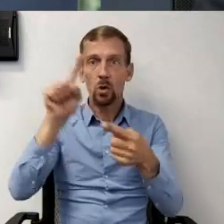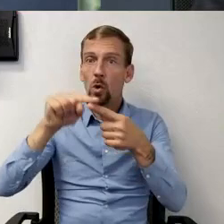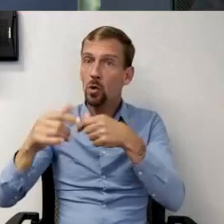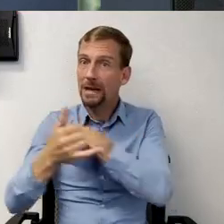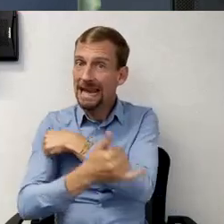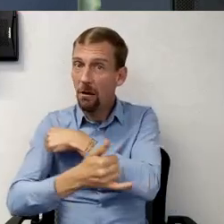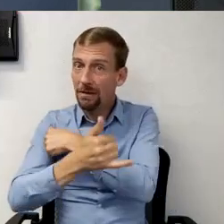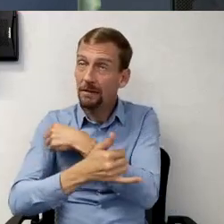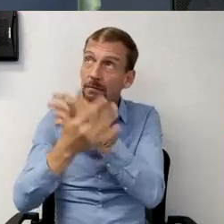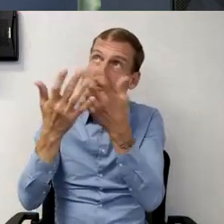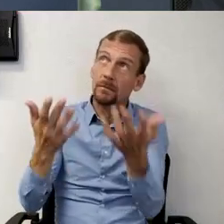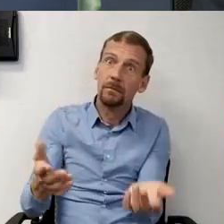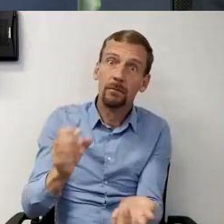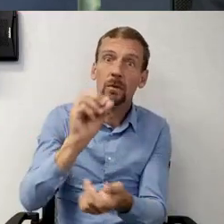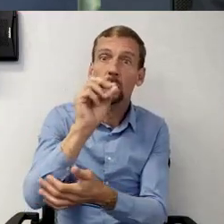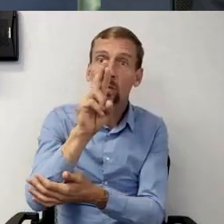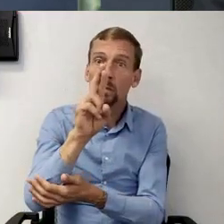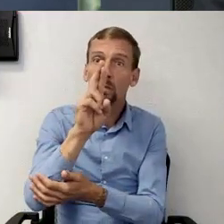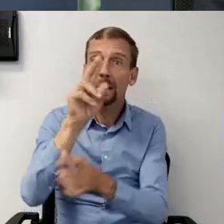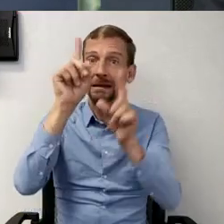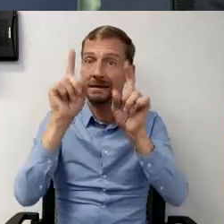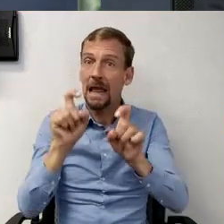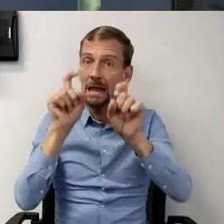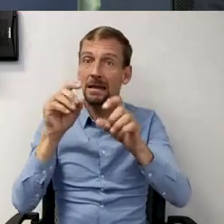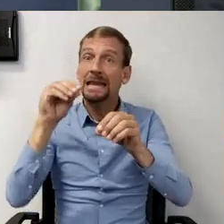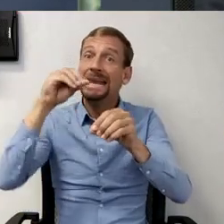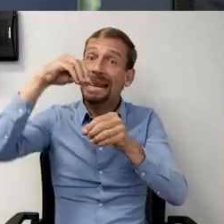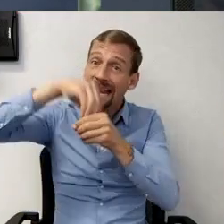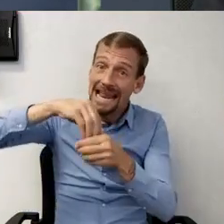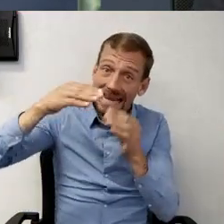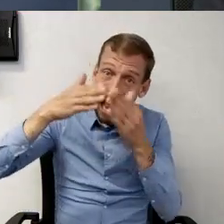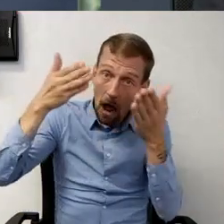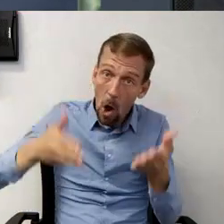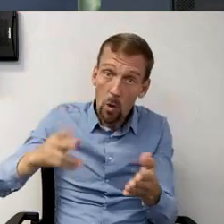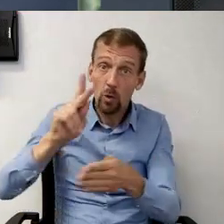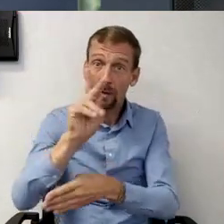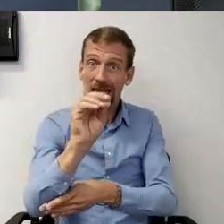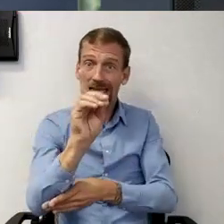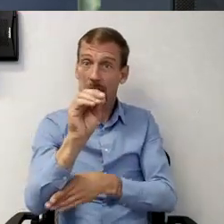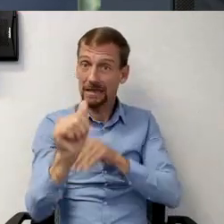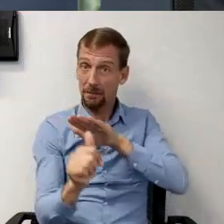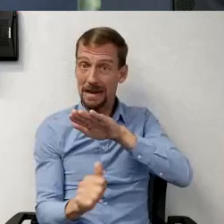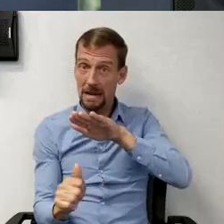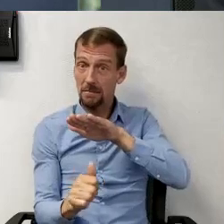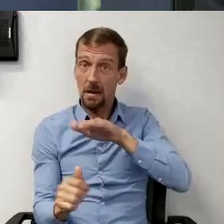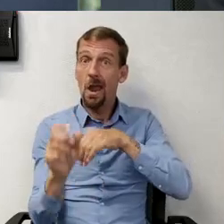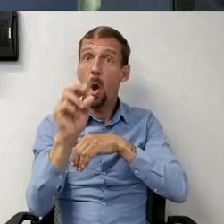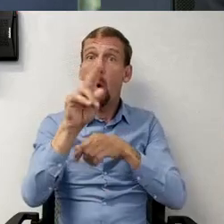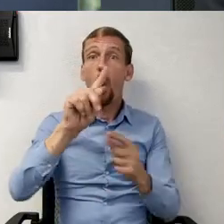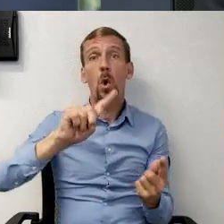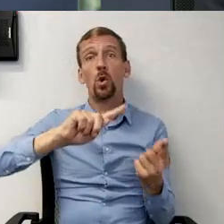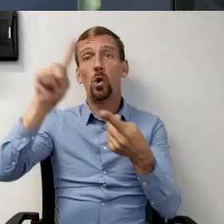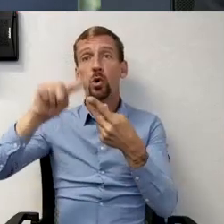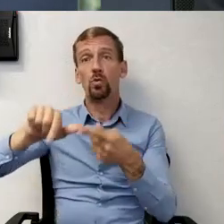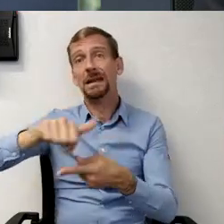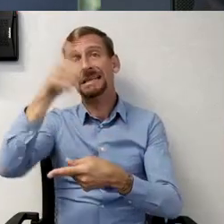county, or it could be tested in-house, or it could go to a commercial